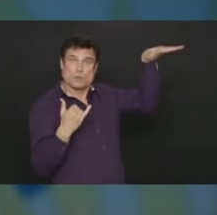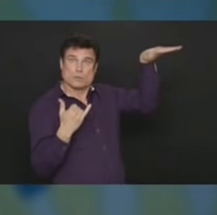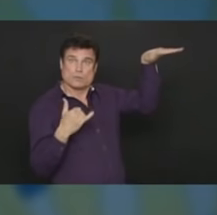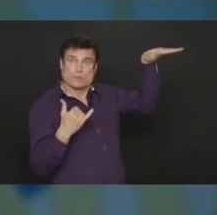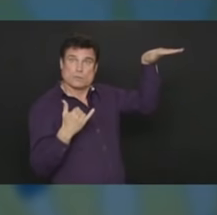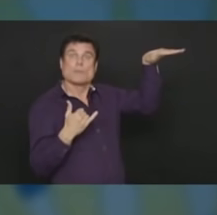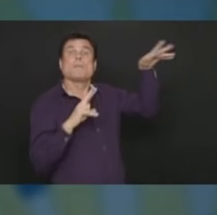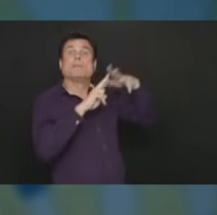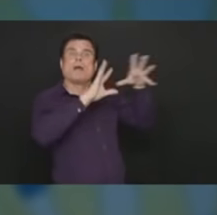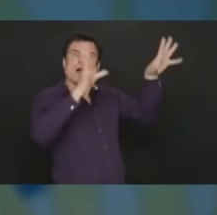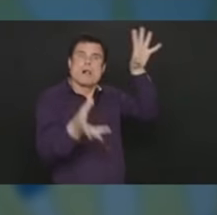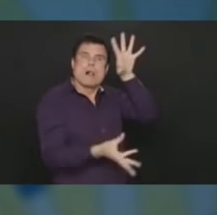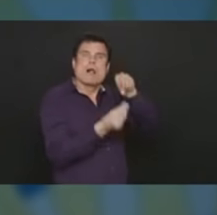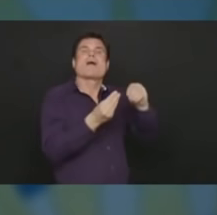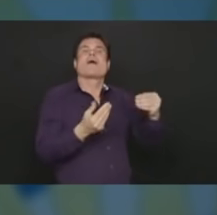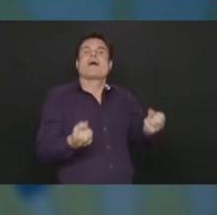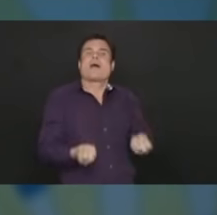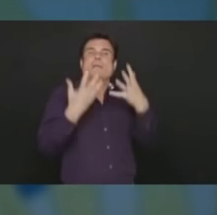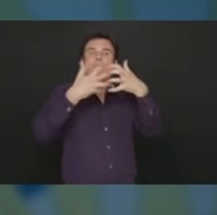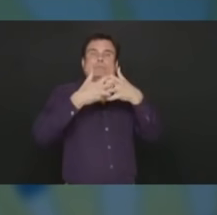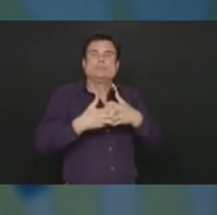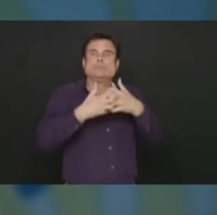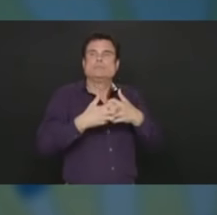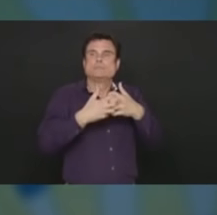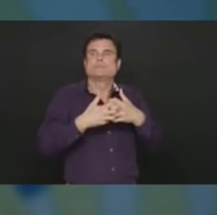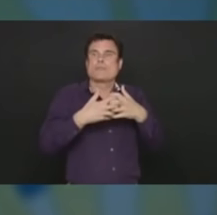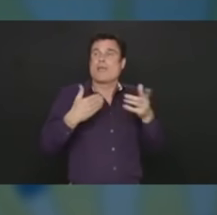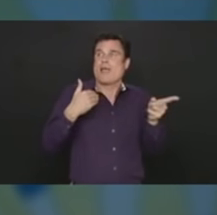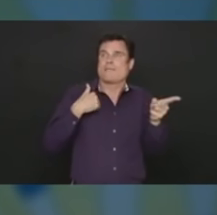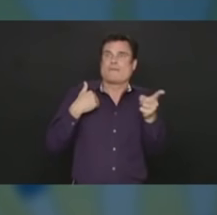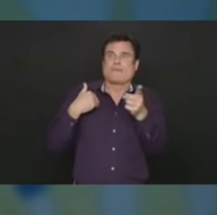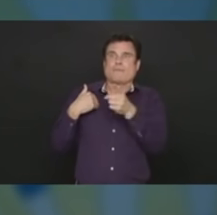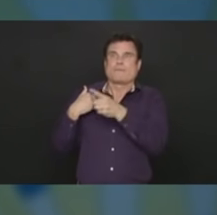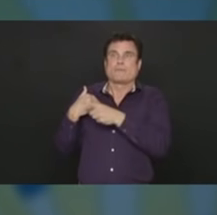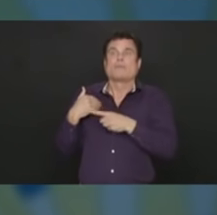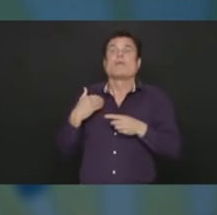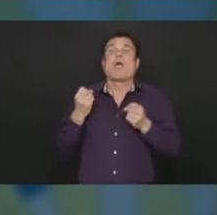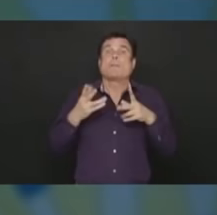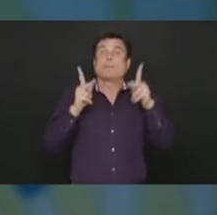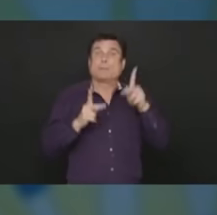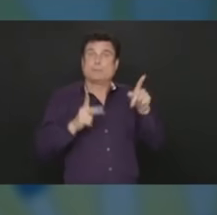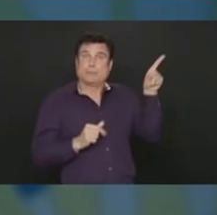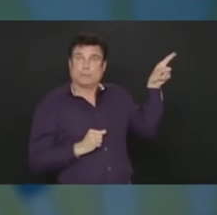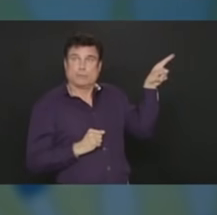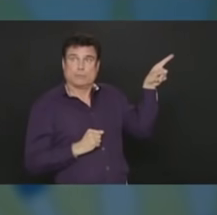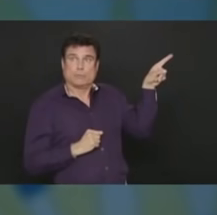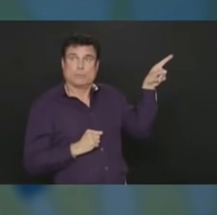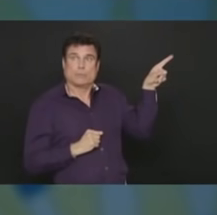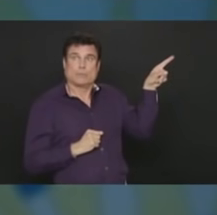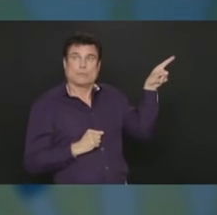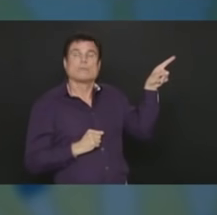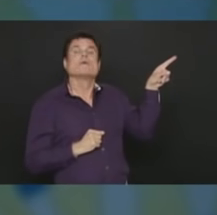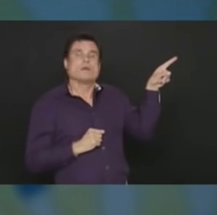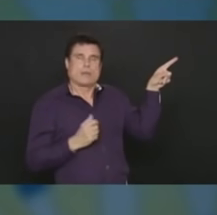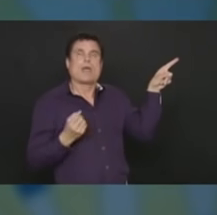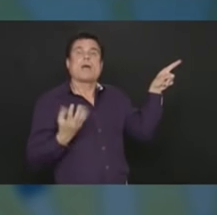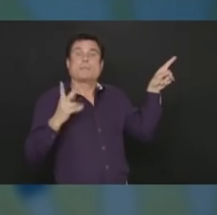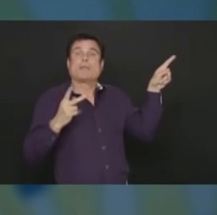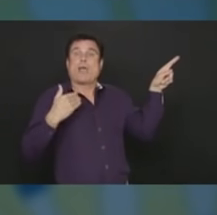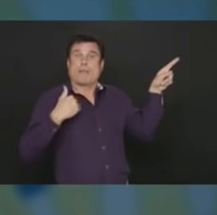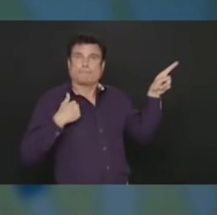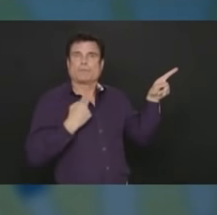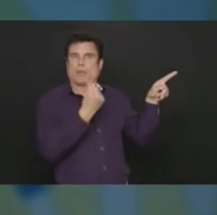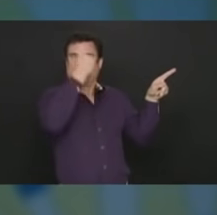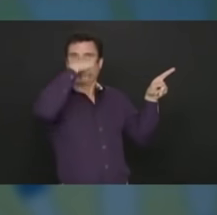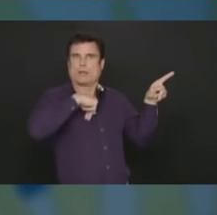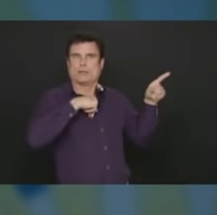That total as of today, the updated total is 9 for COVID-19. So you see that we are well within our capacity for mechanical